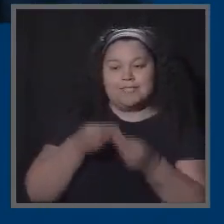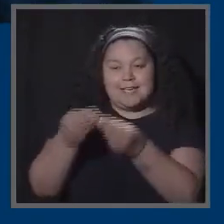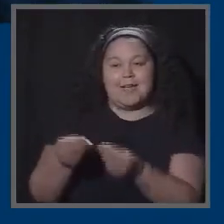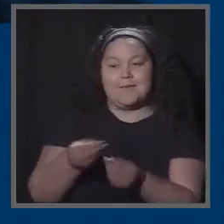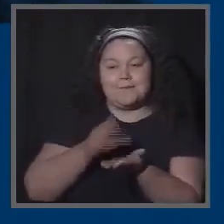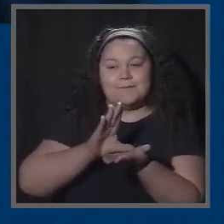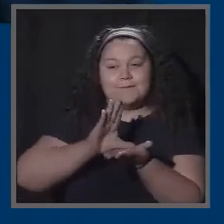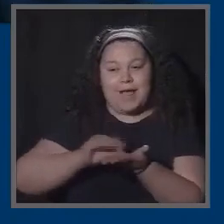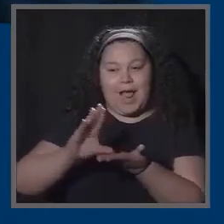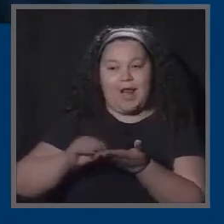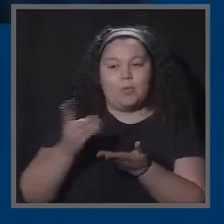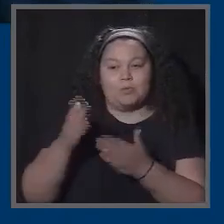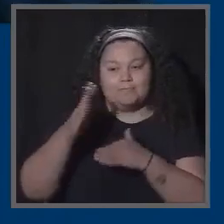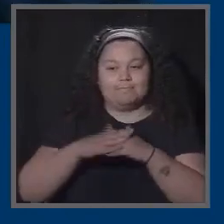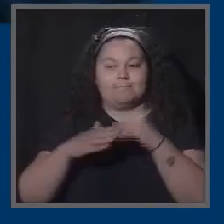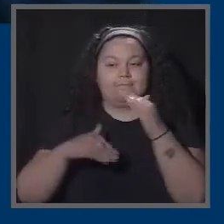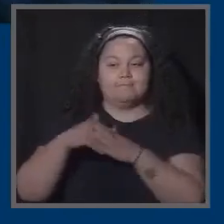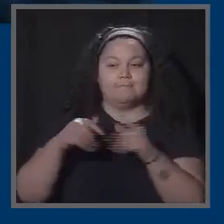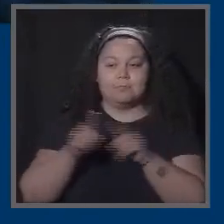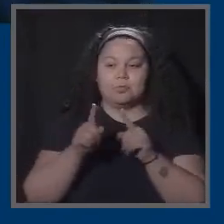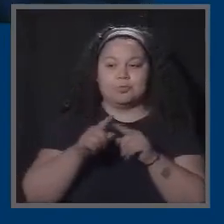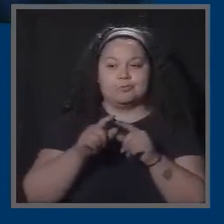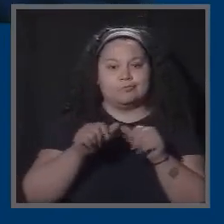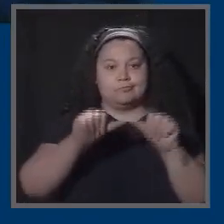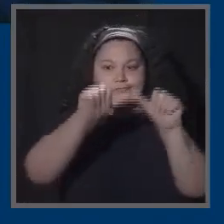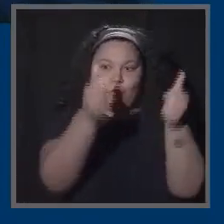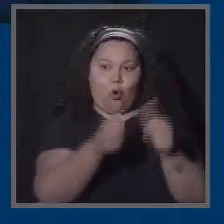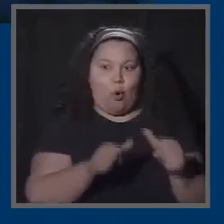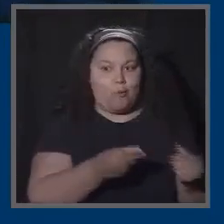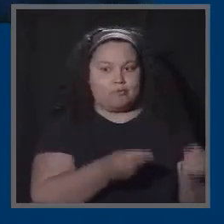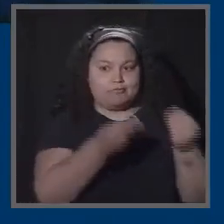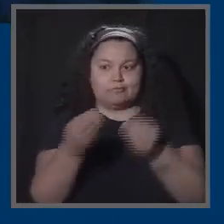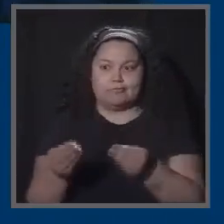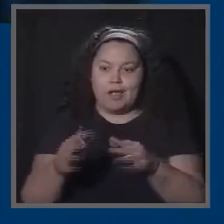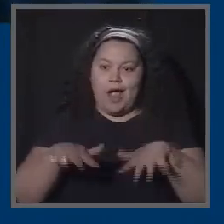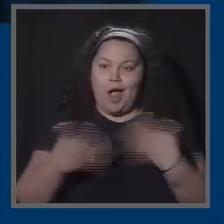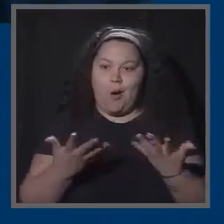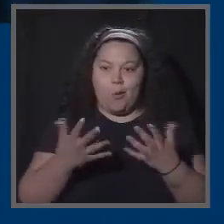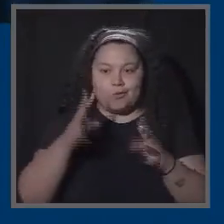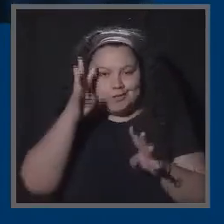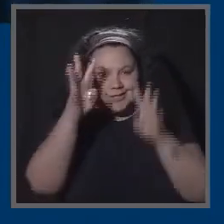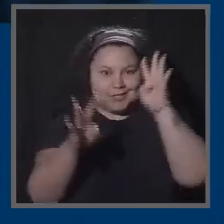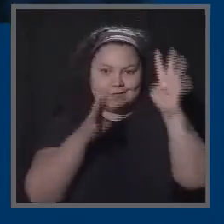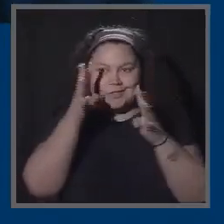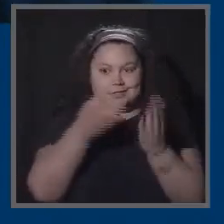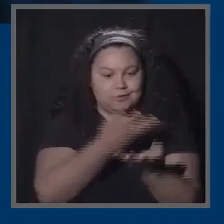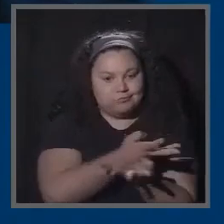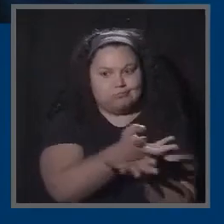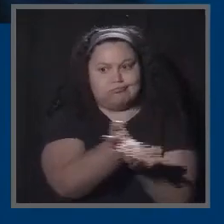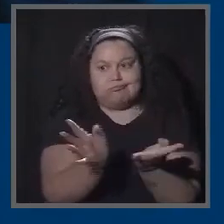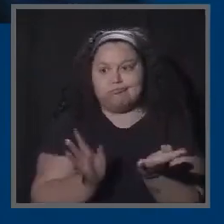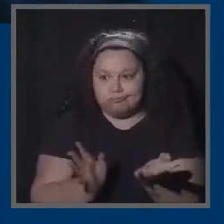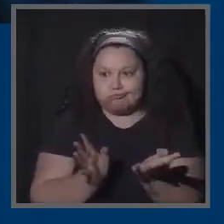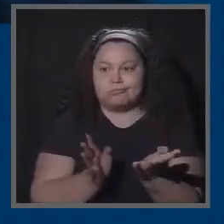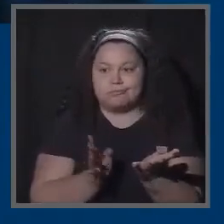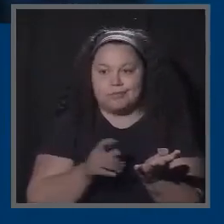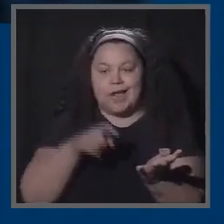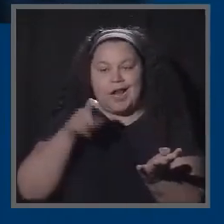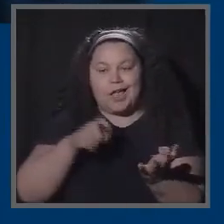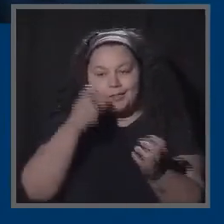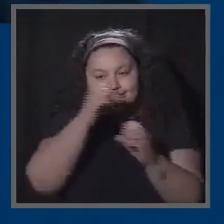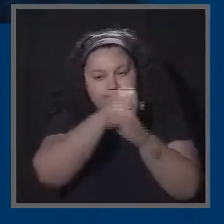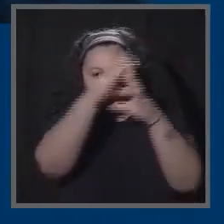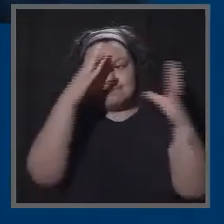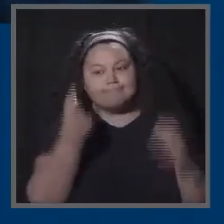up a set of examples of creative approaches to cultural governance, to recognize that cultural decision-making is